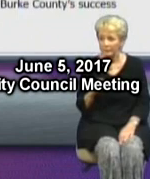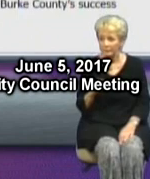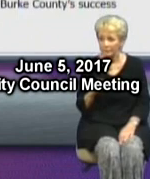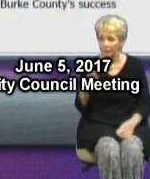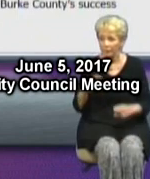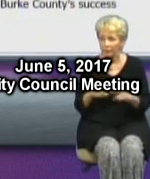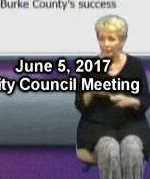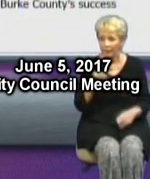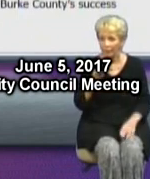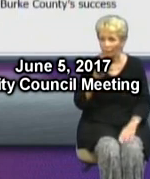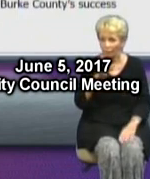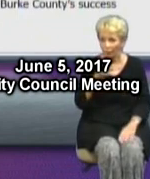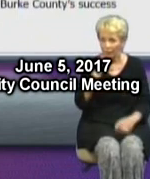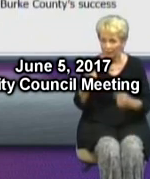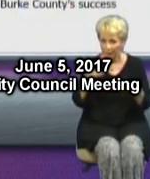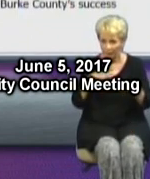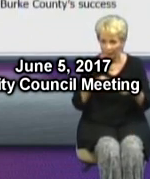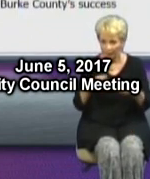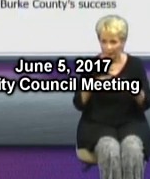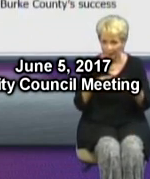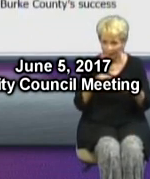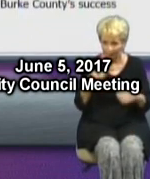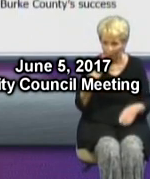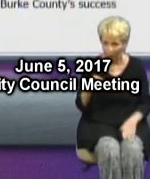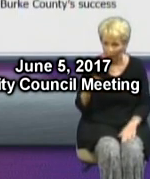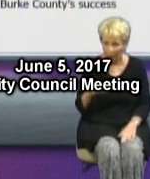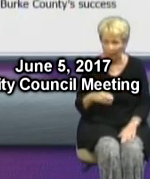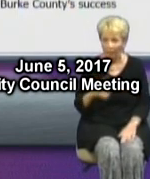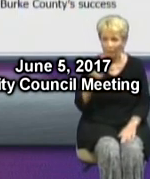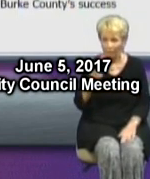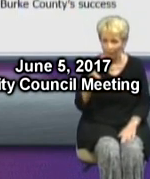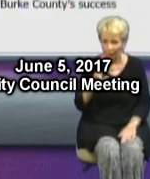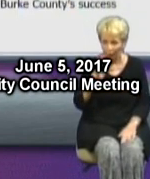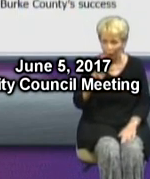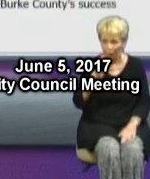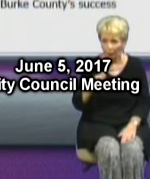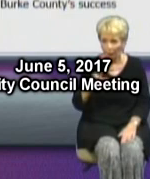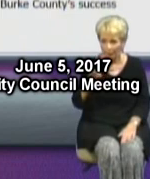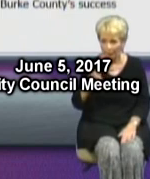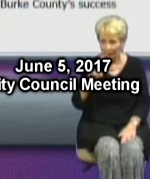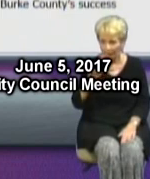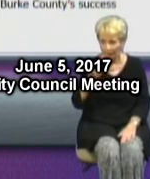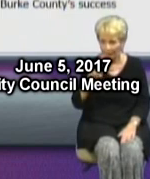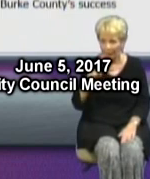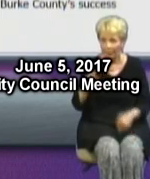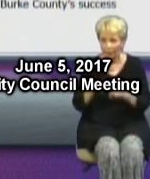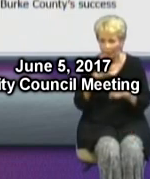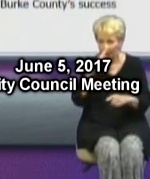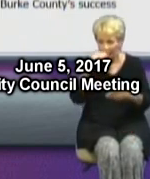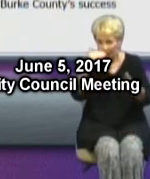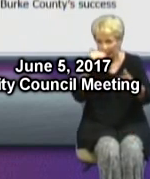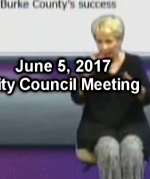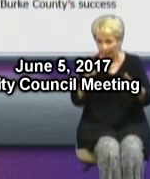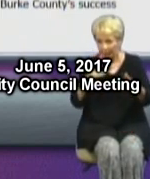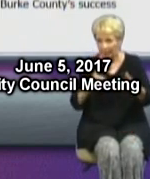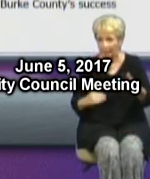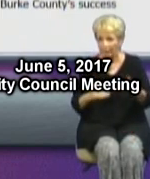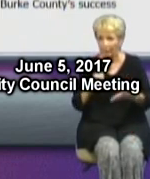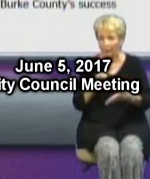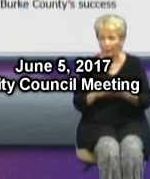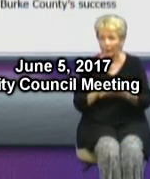About 14 cents comes to the city of Morganton, Valdez 3.7 cents, and you see as you go down the list